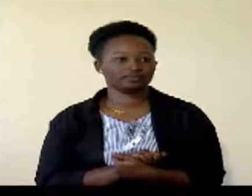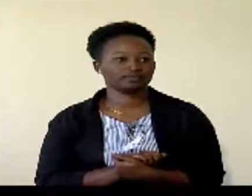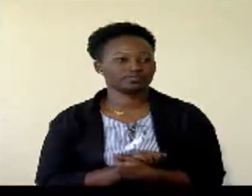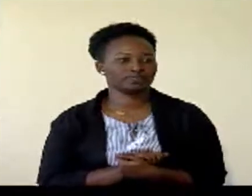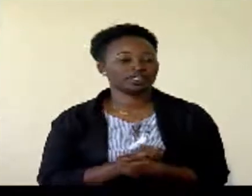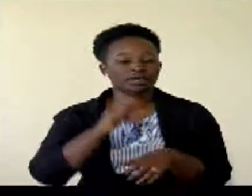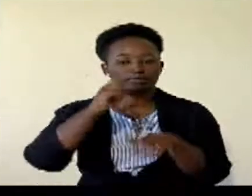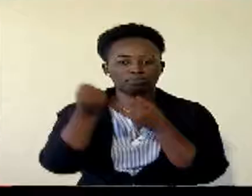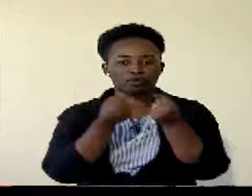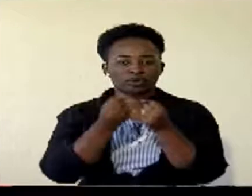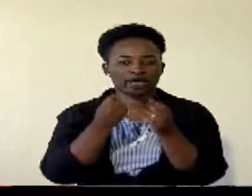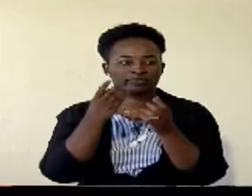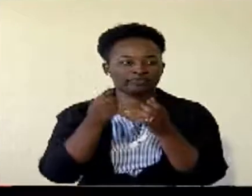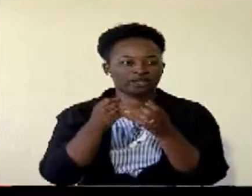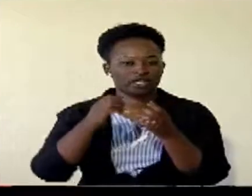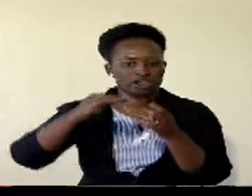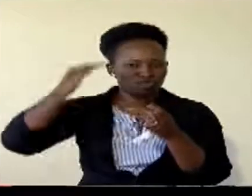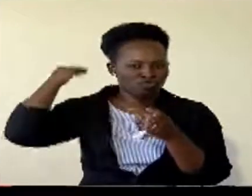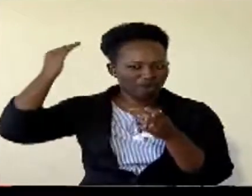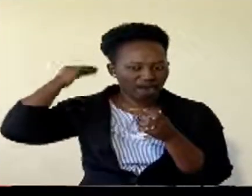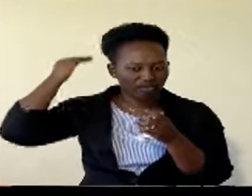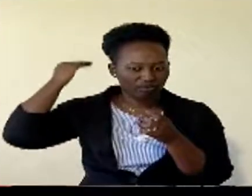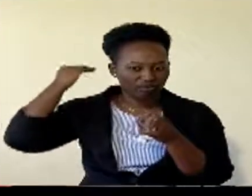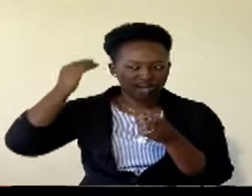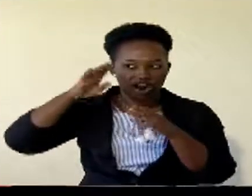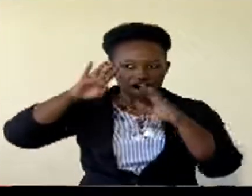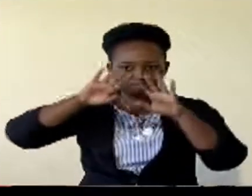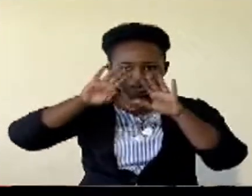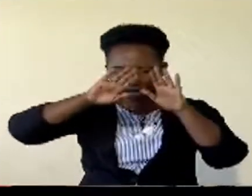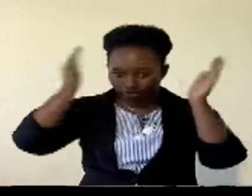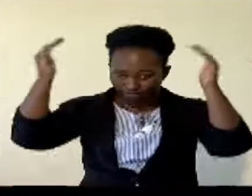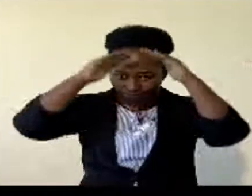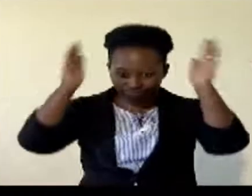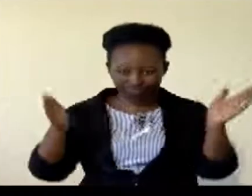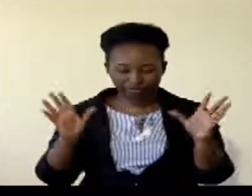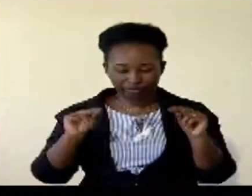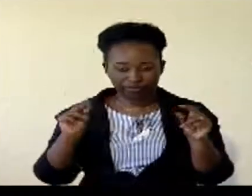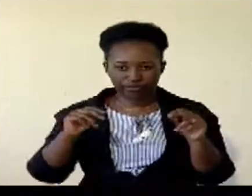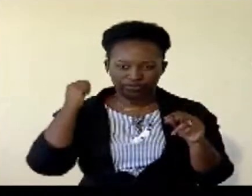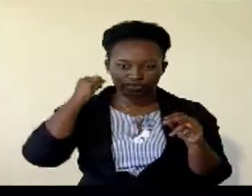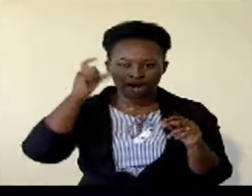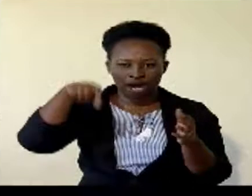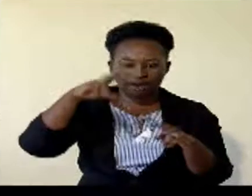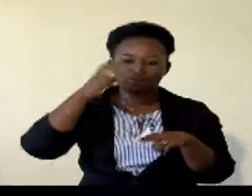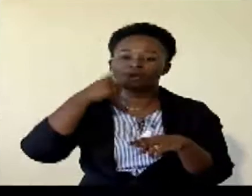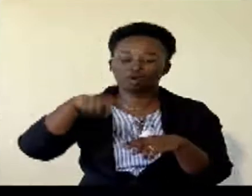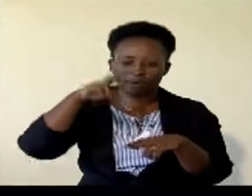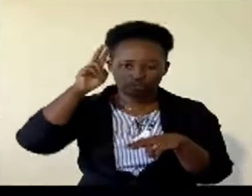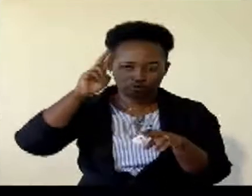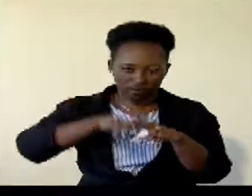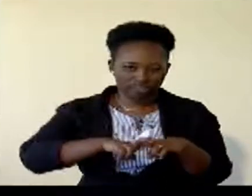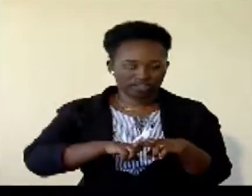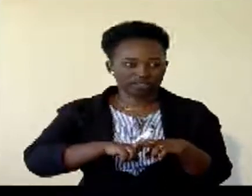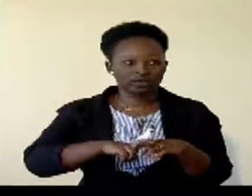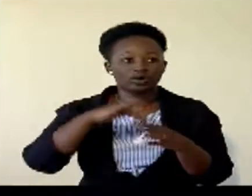not stand, those ones who are on the upper decker. Because if they stand, they will increase the center of